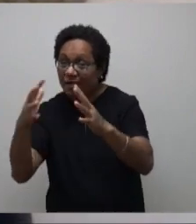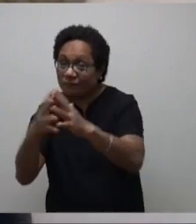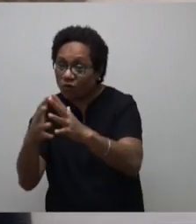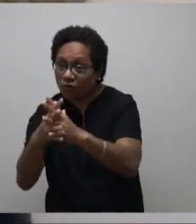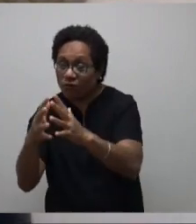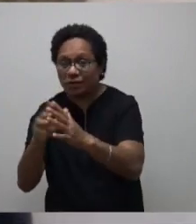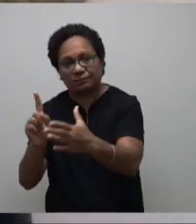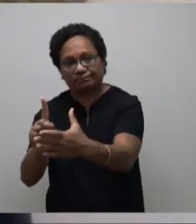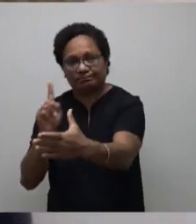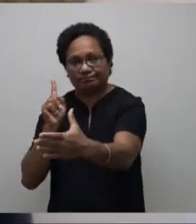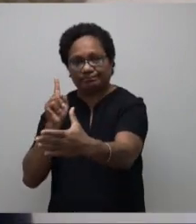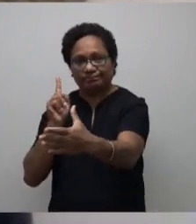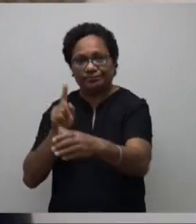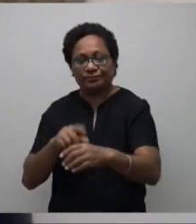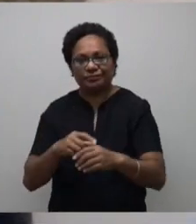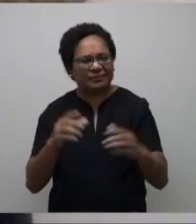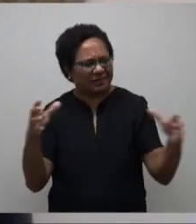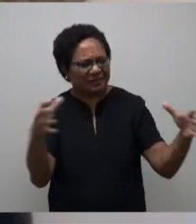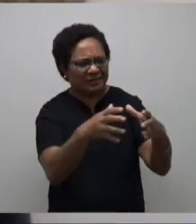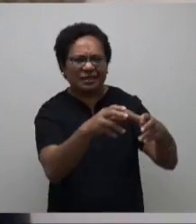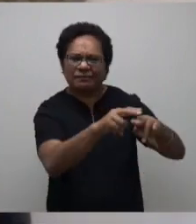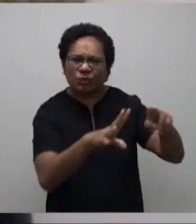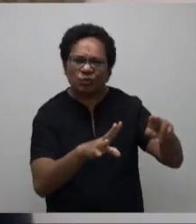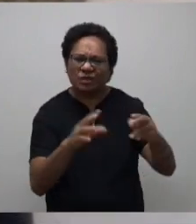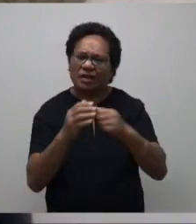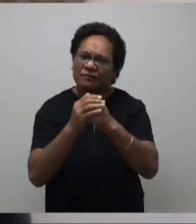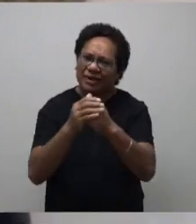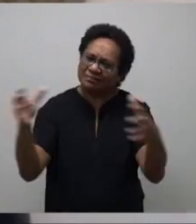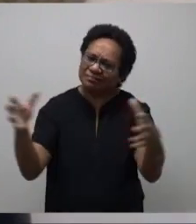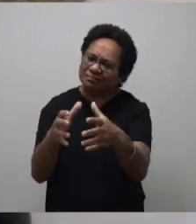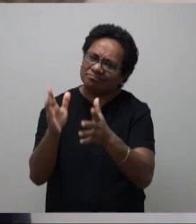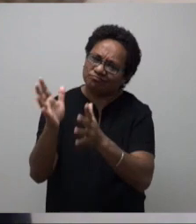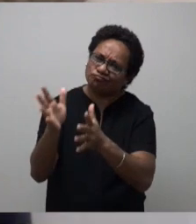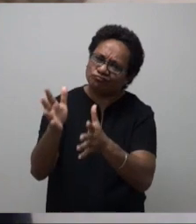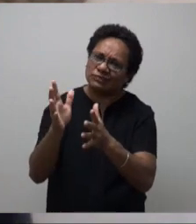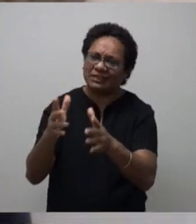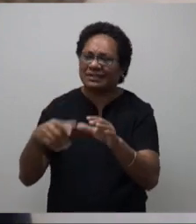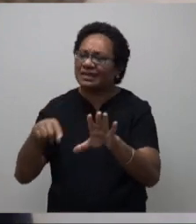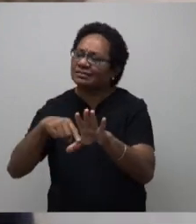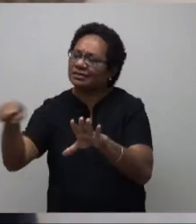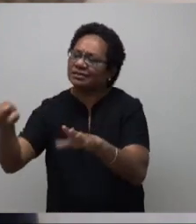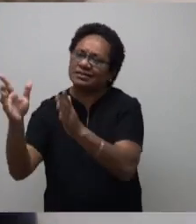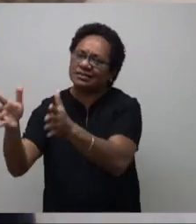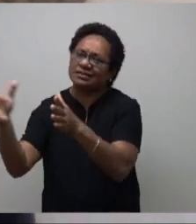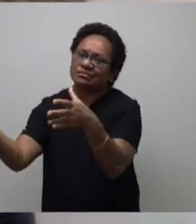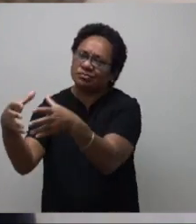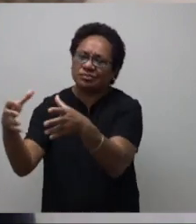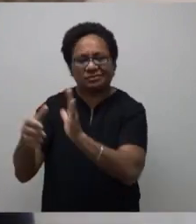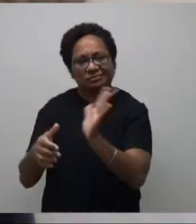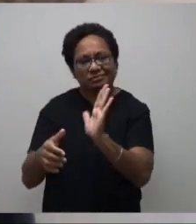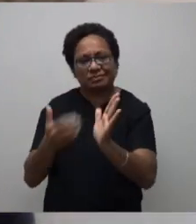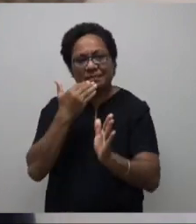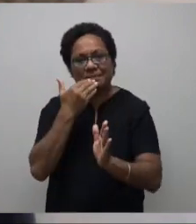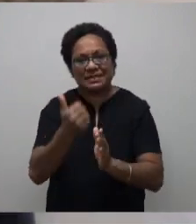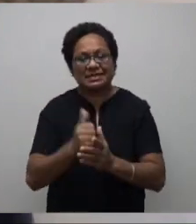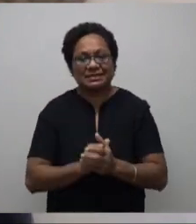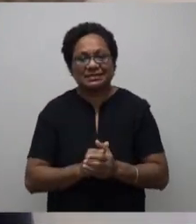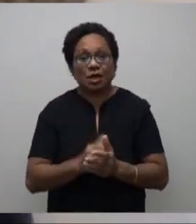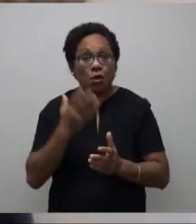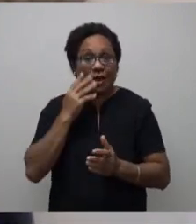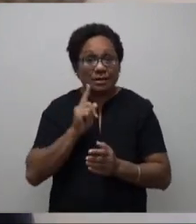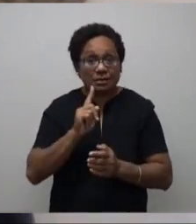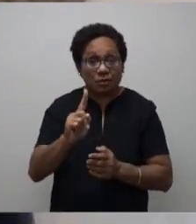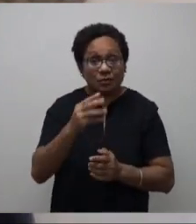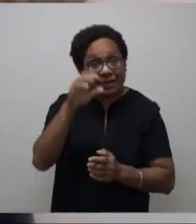Don't attend social gatherings. Don't meet up with friends. Don't visit family outside your household. Behave as if anyone you meet outside your